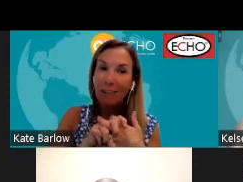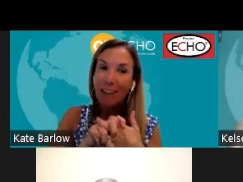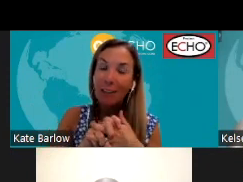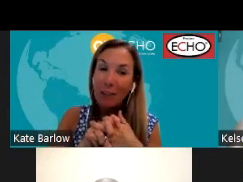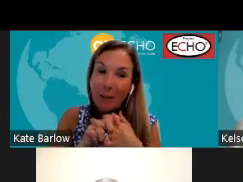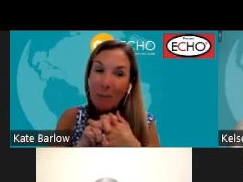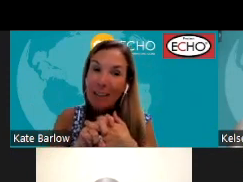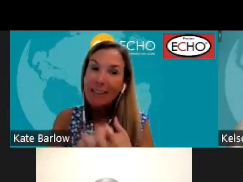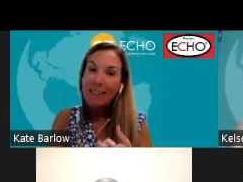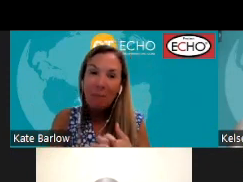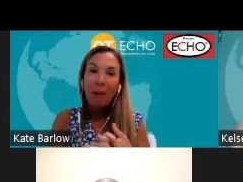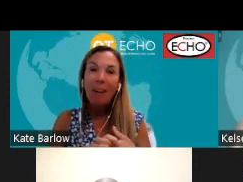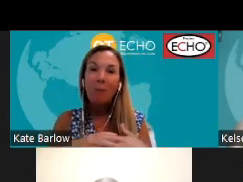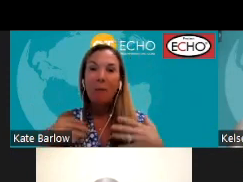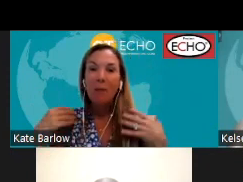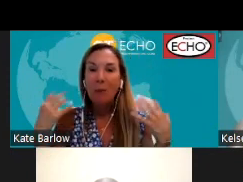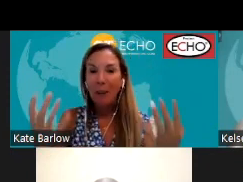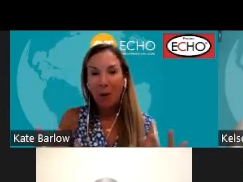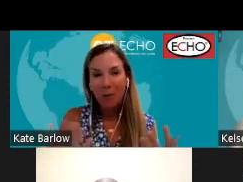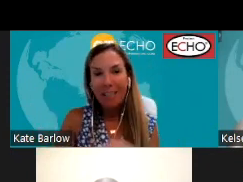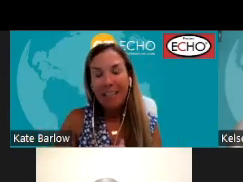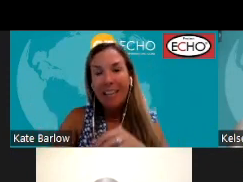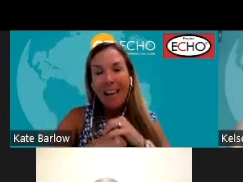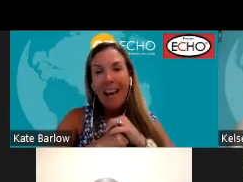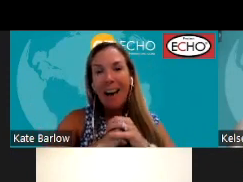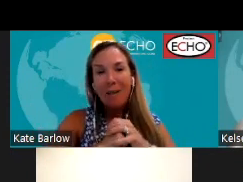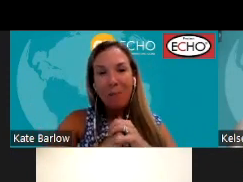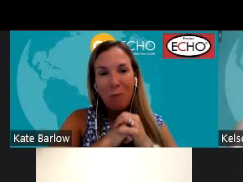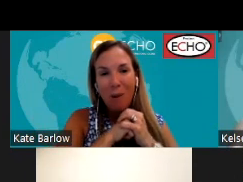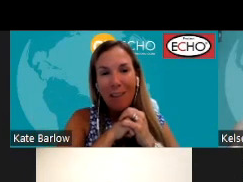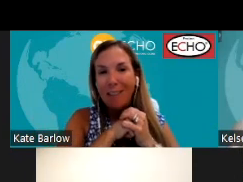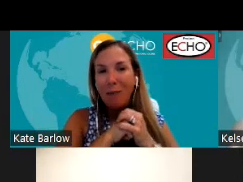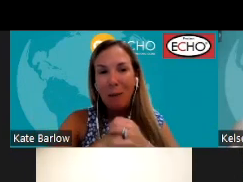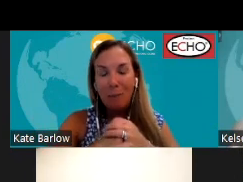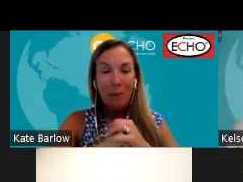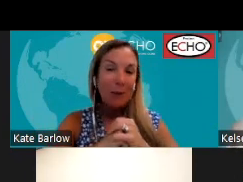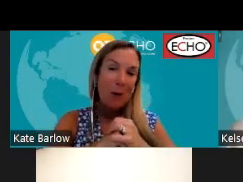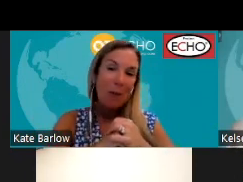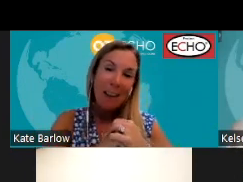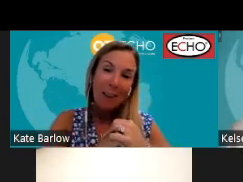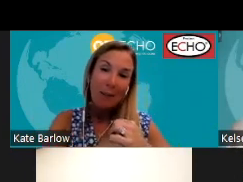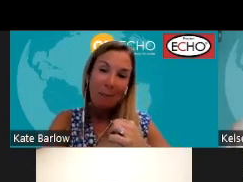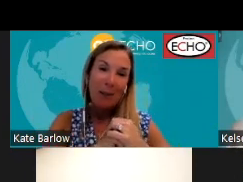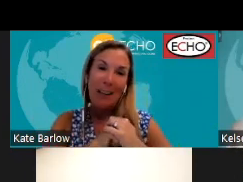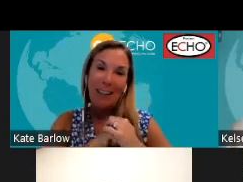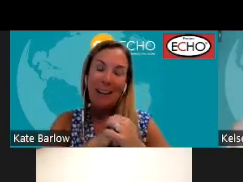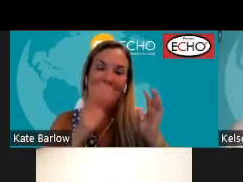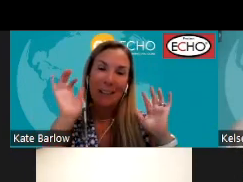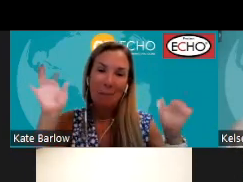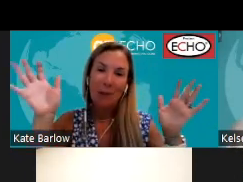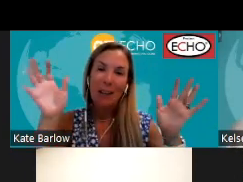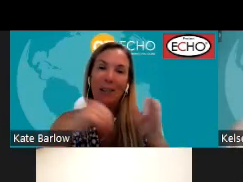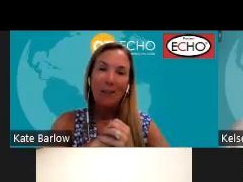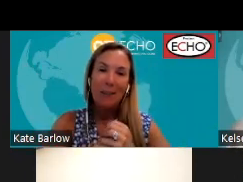to Bulgaria and Greece with me this summer, and we were doing OT with different people. So thank you so much, Shannon. I